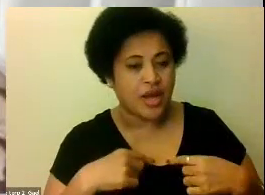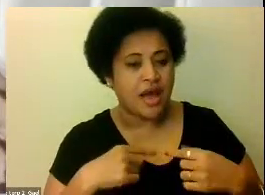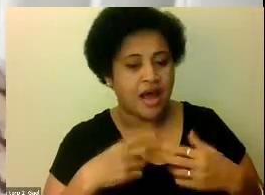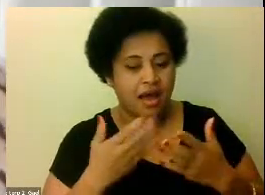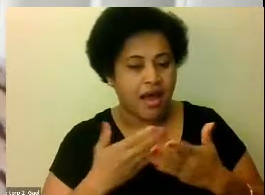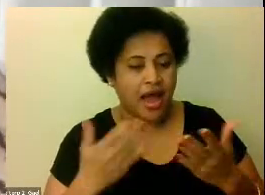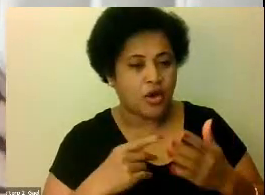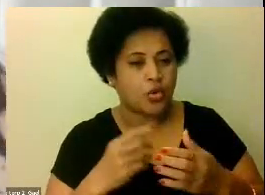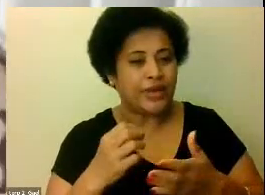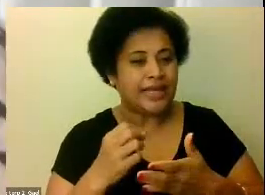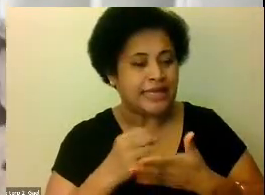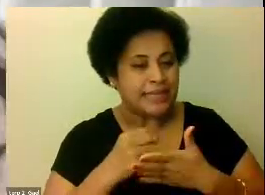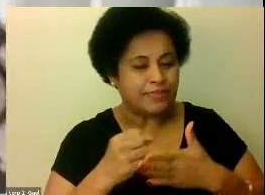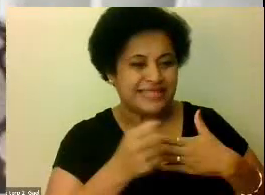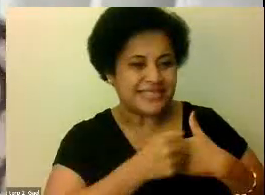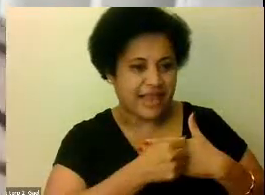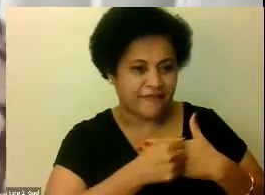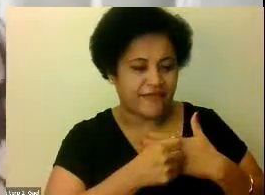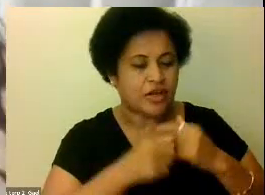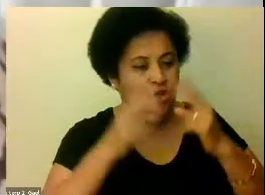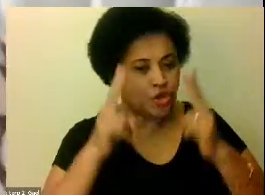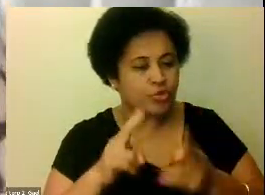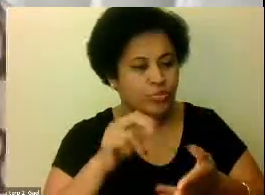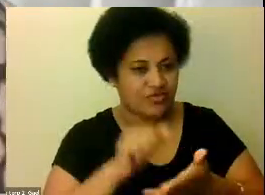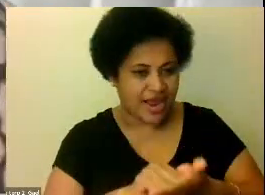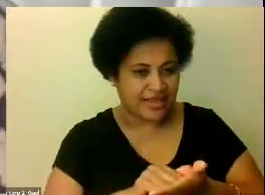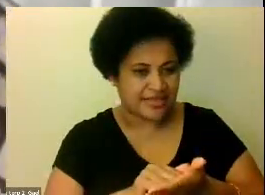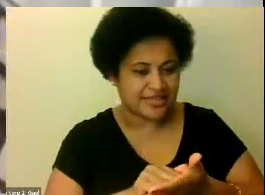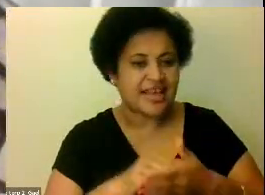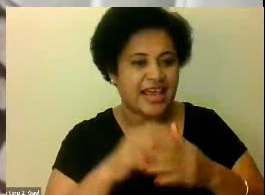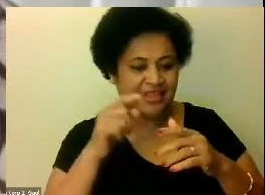rights in these digital inclusive economy as we're moving towards this.